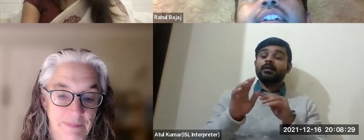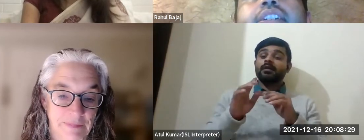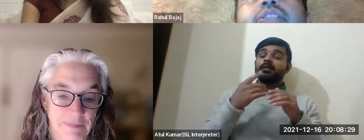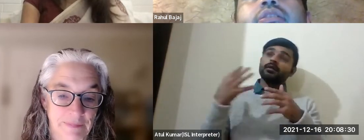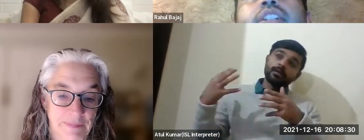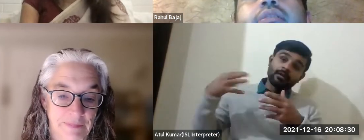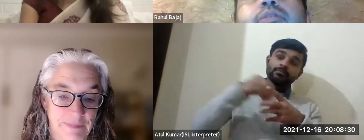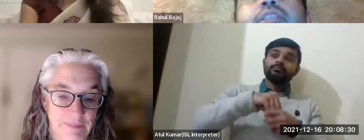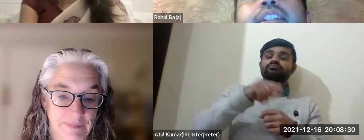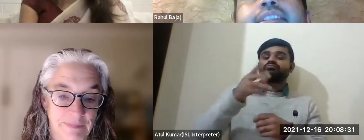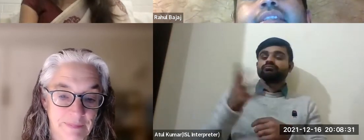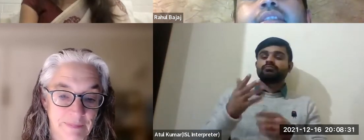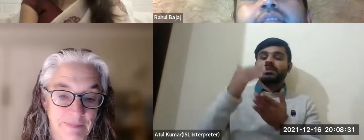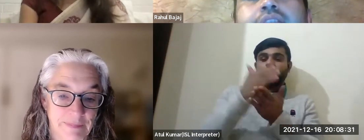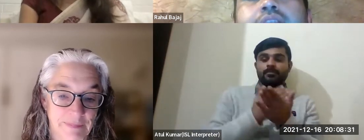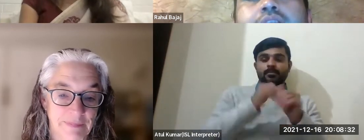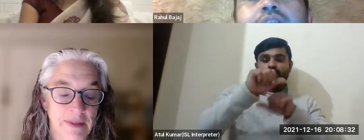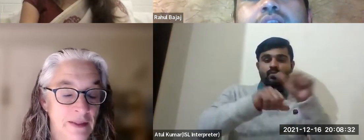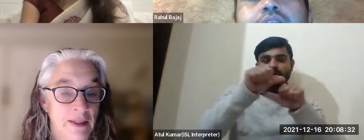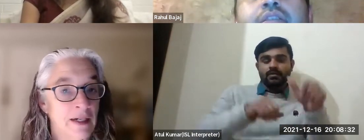involved in it, in the process?